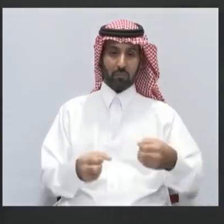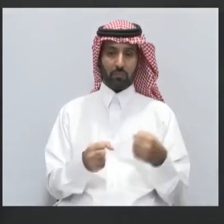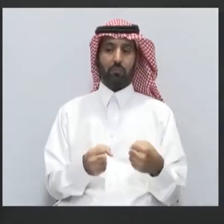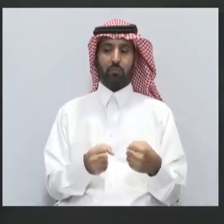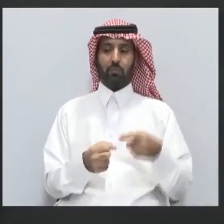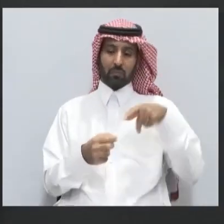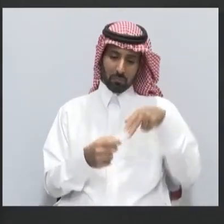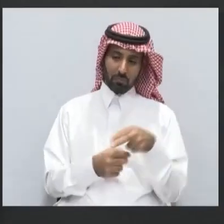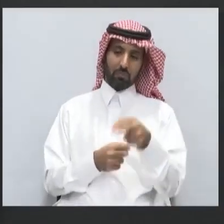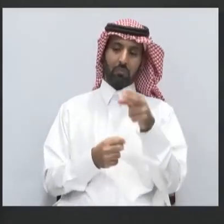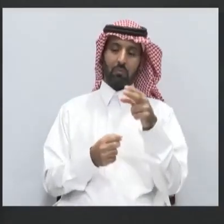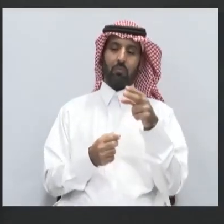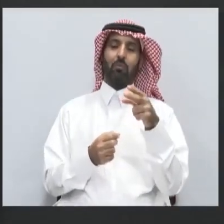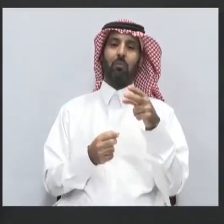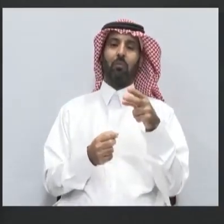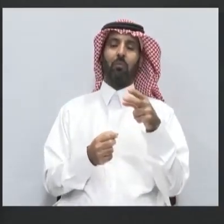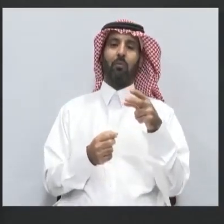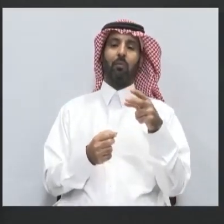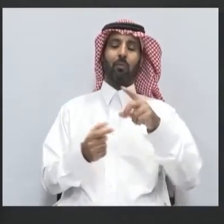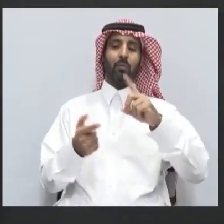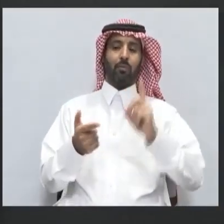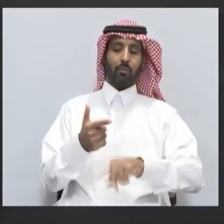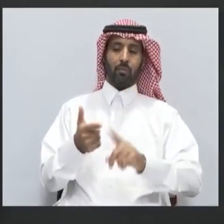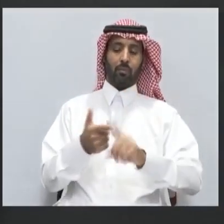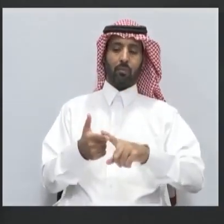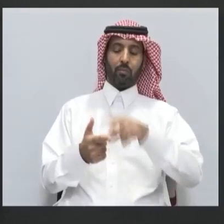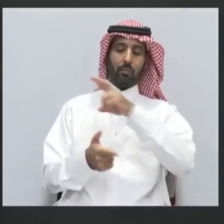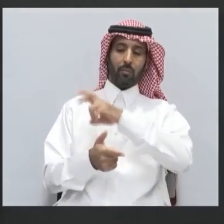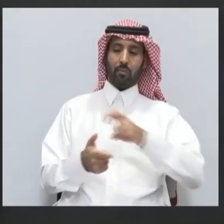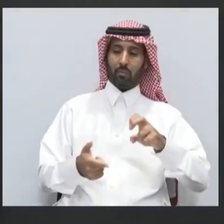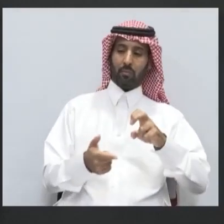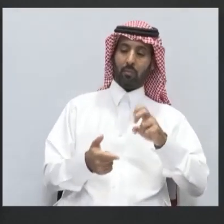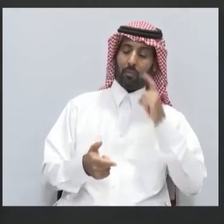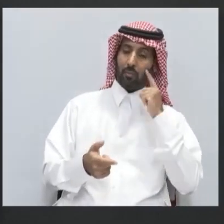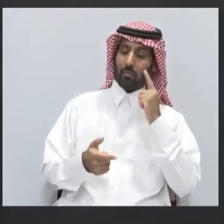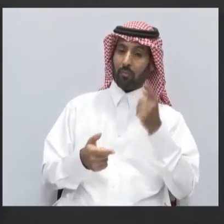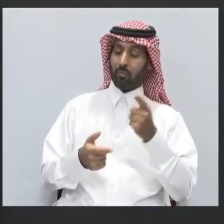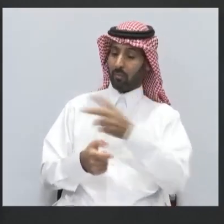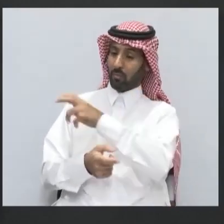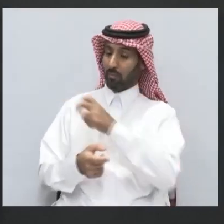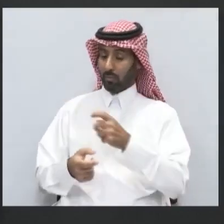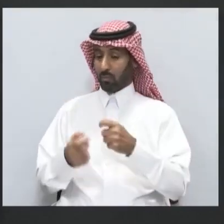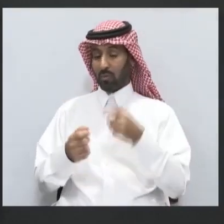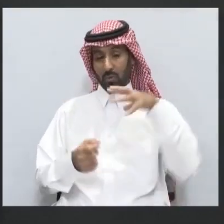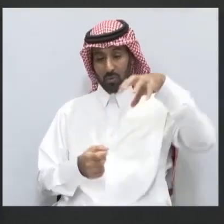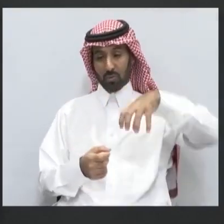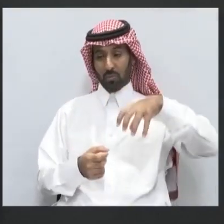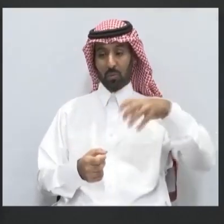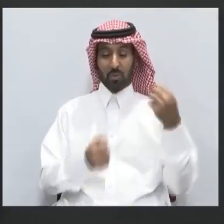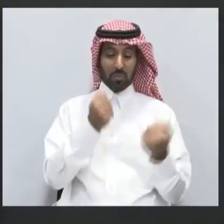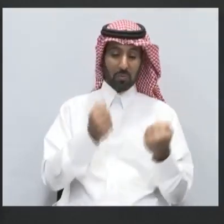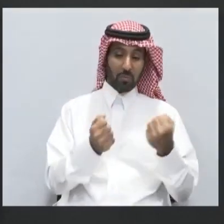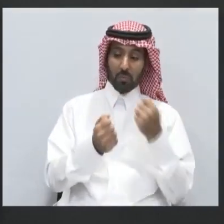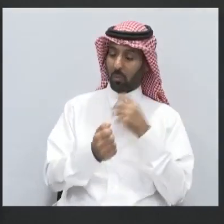tried to escape? Is it the crime in Malaysia where the robbers used a small compact